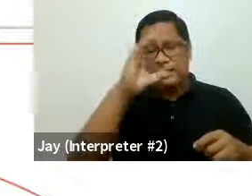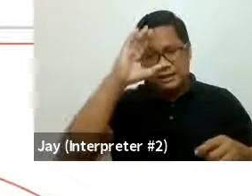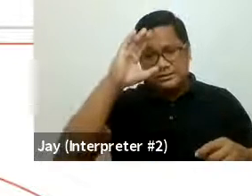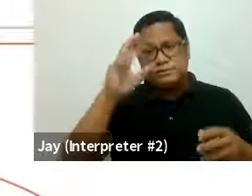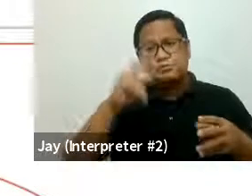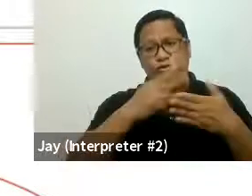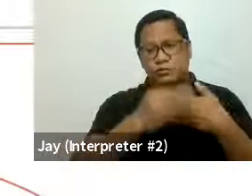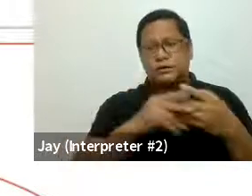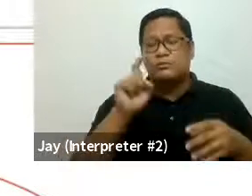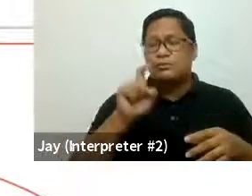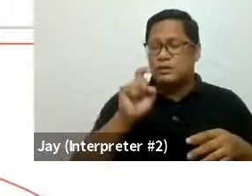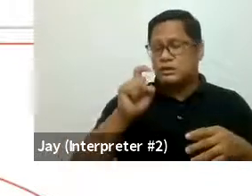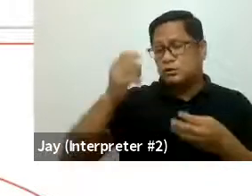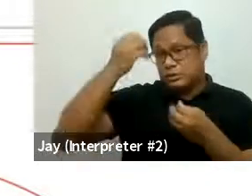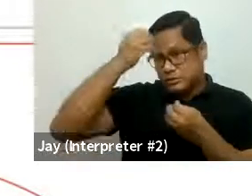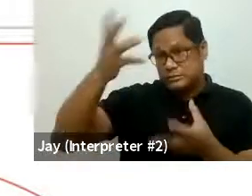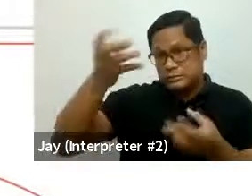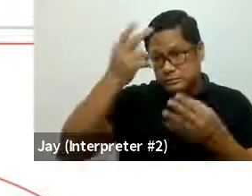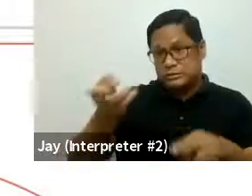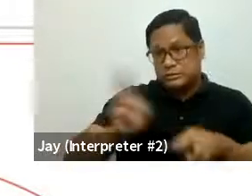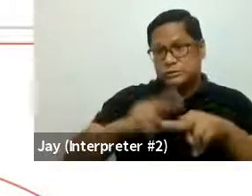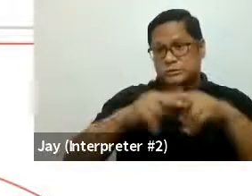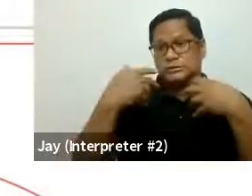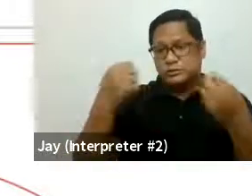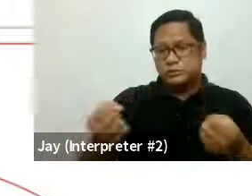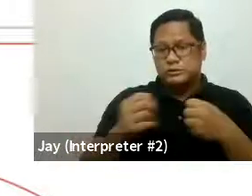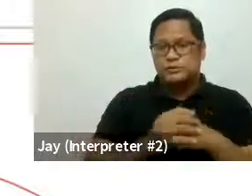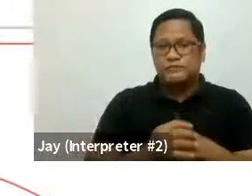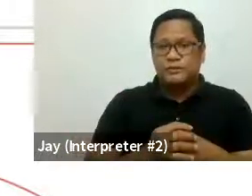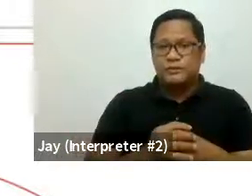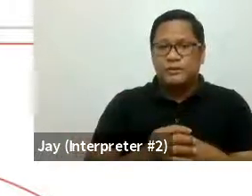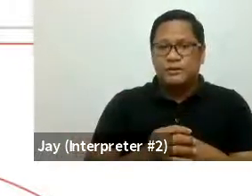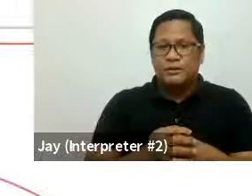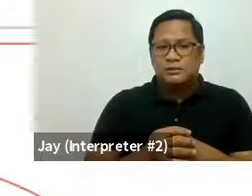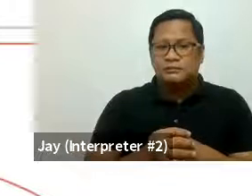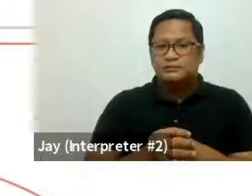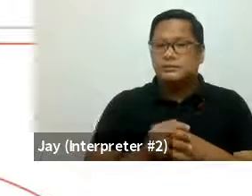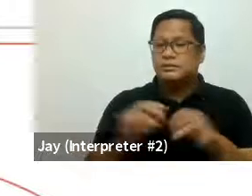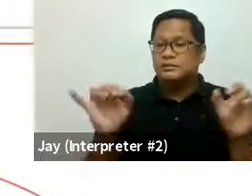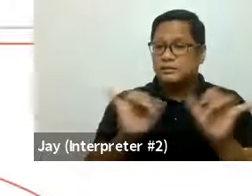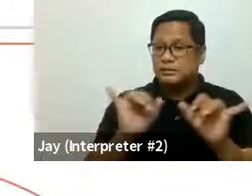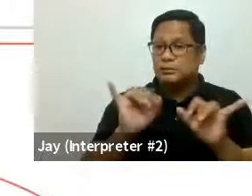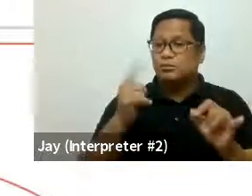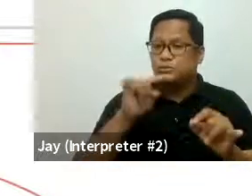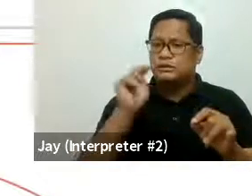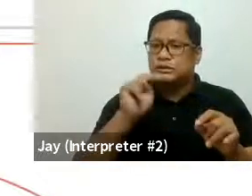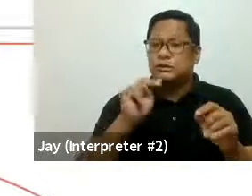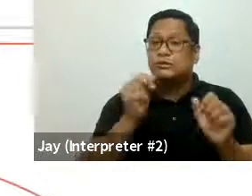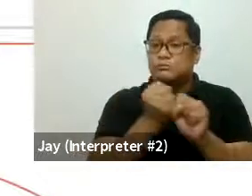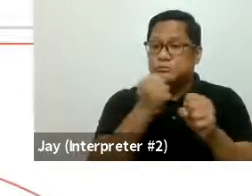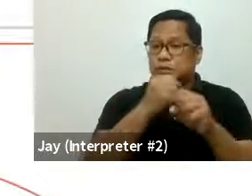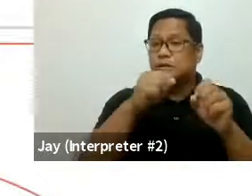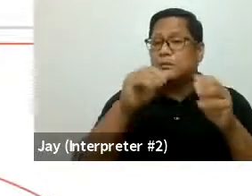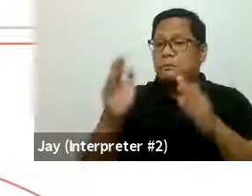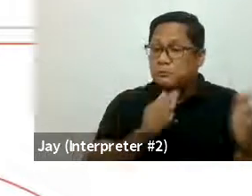strengthen our information systems, the Philippine Cancer Registry, okay? And we need to formulate plans